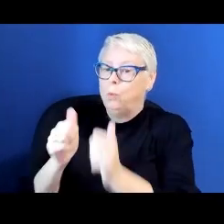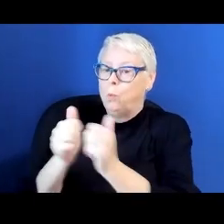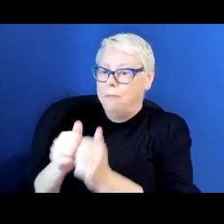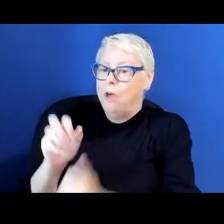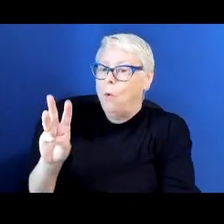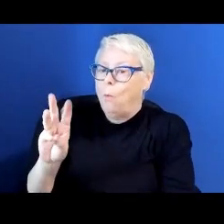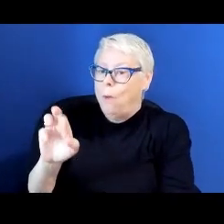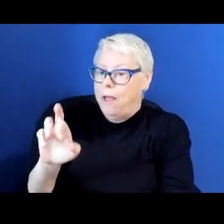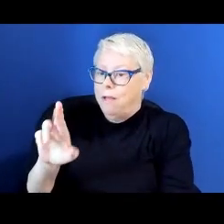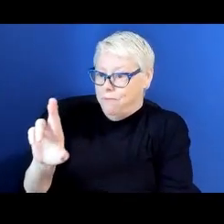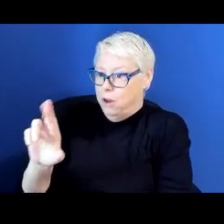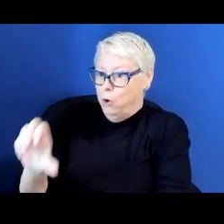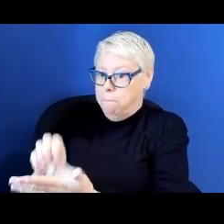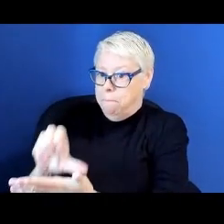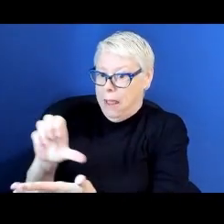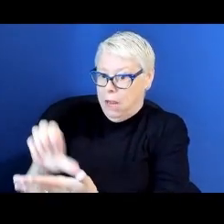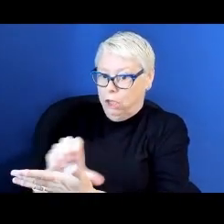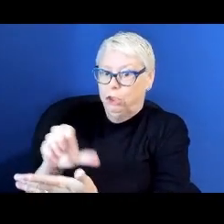to the presentation.